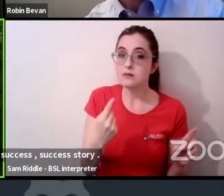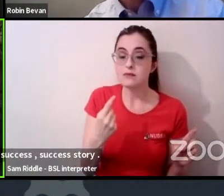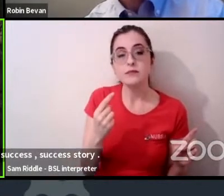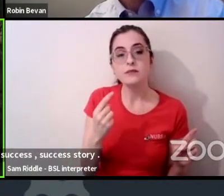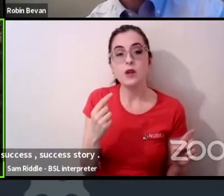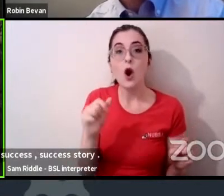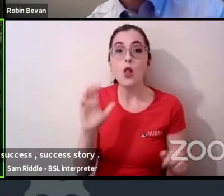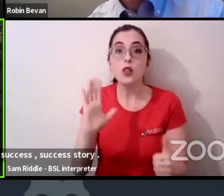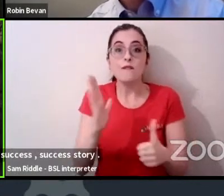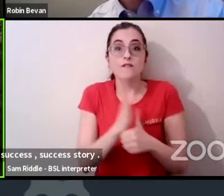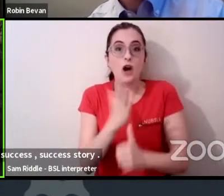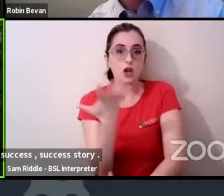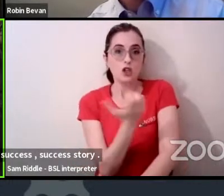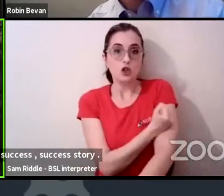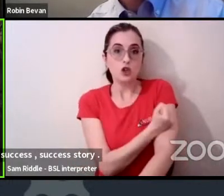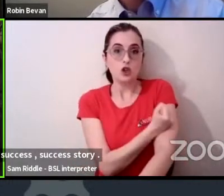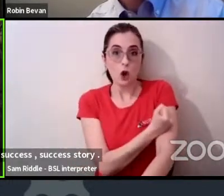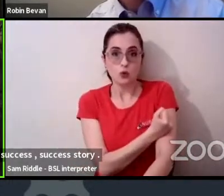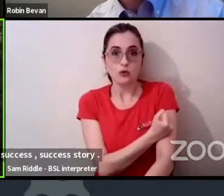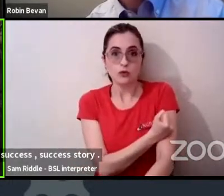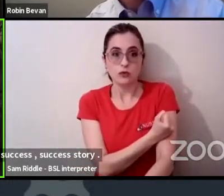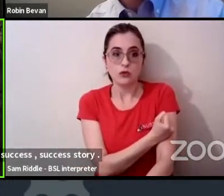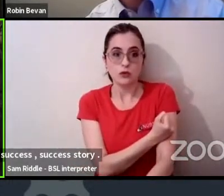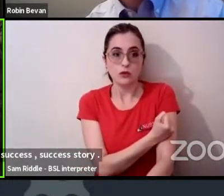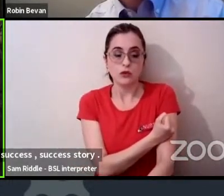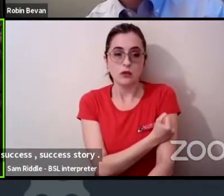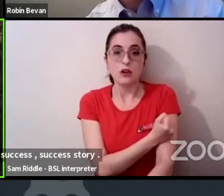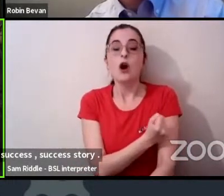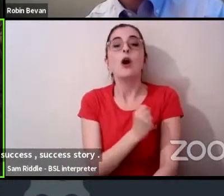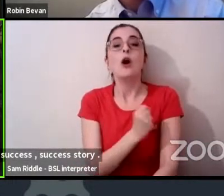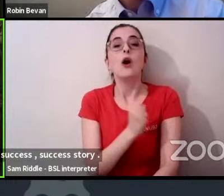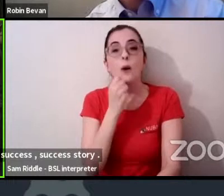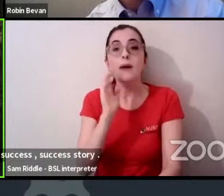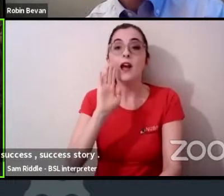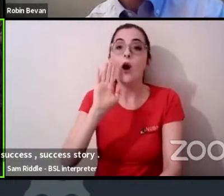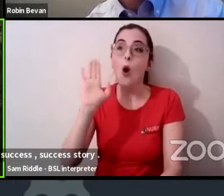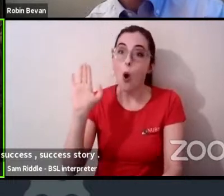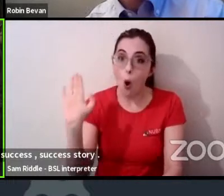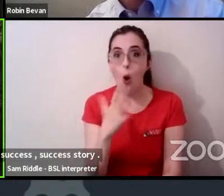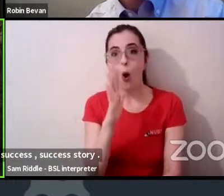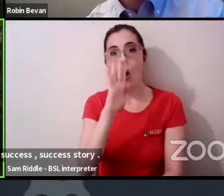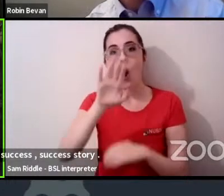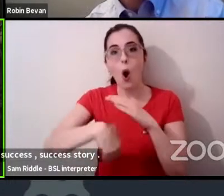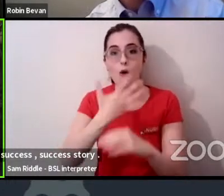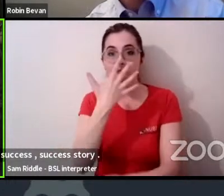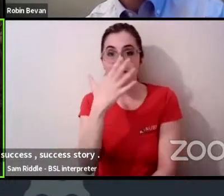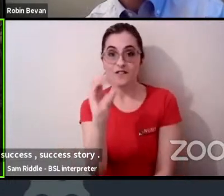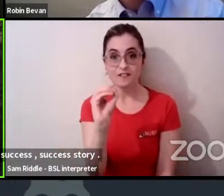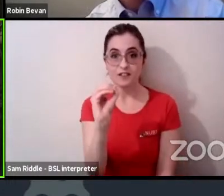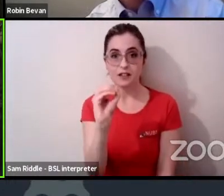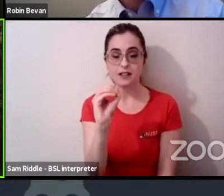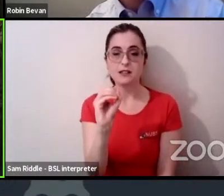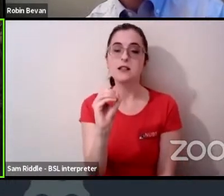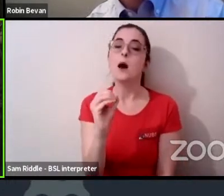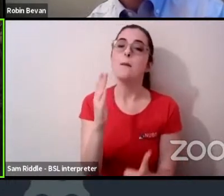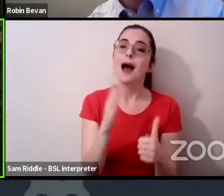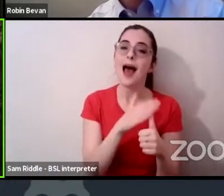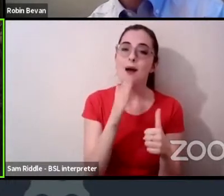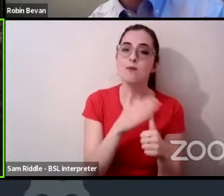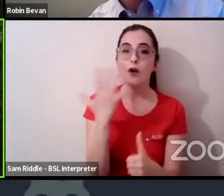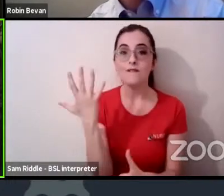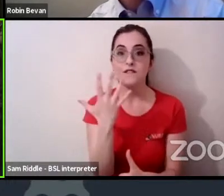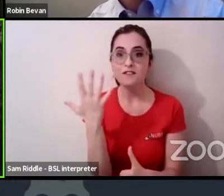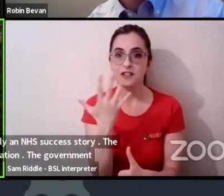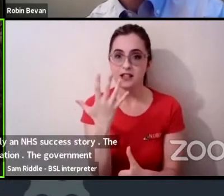first dose of COVID-19, of the vaccine, to all over 50s by the middle of April. By April the 15th, all